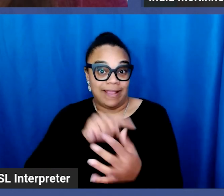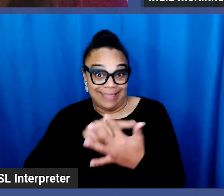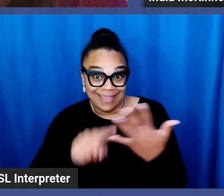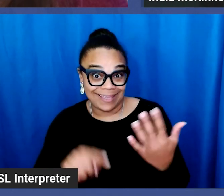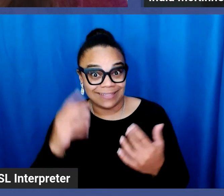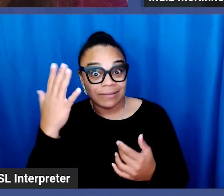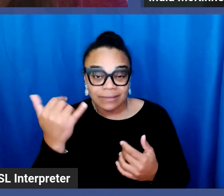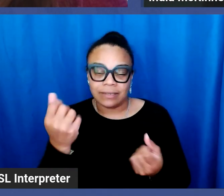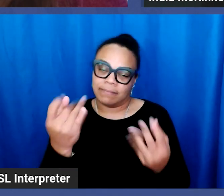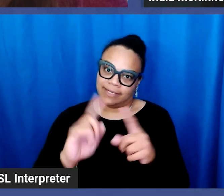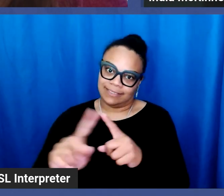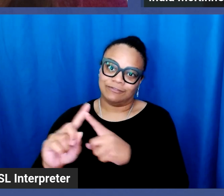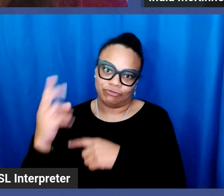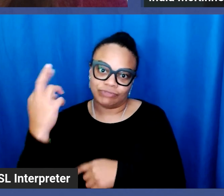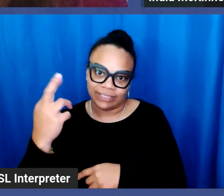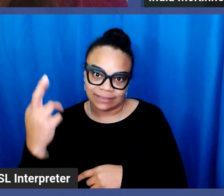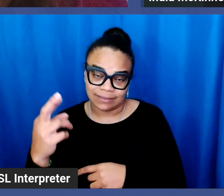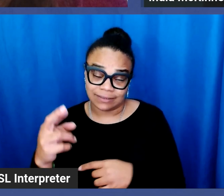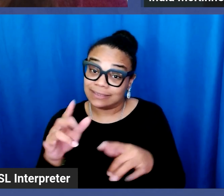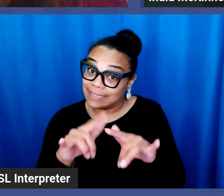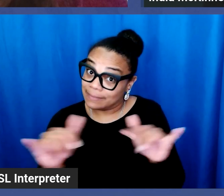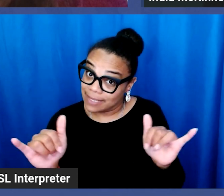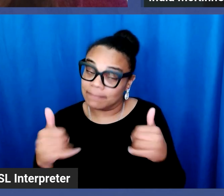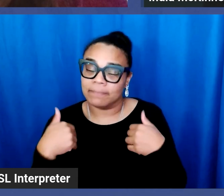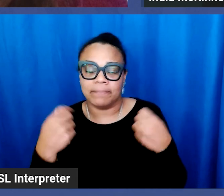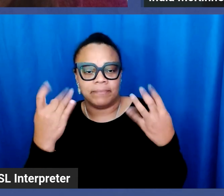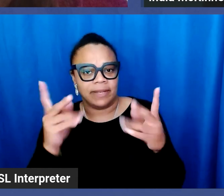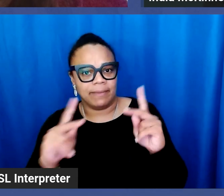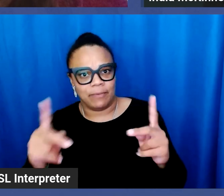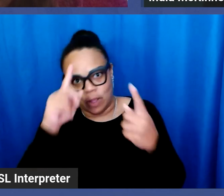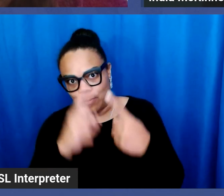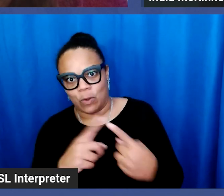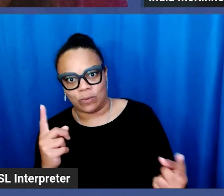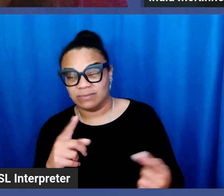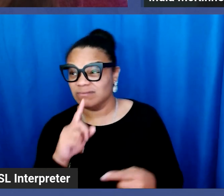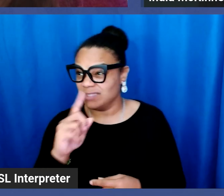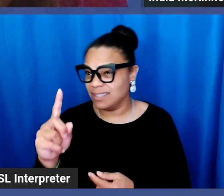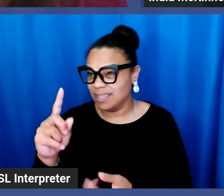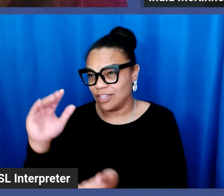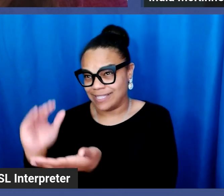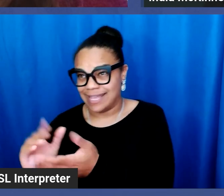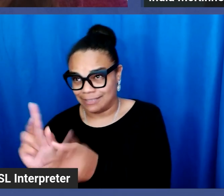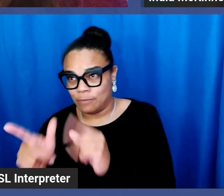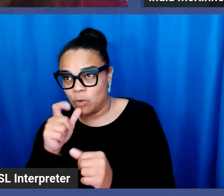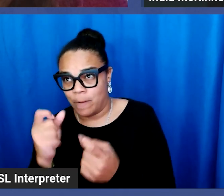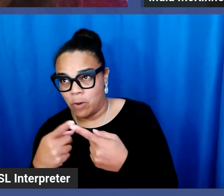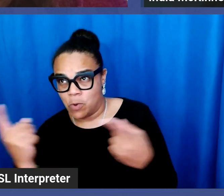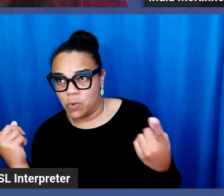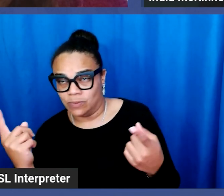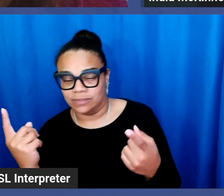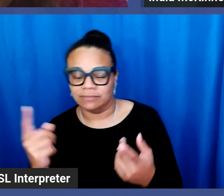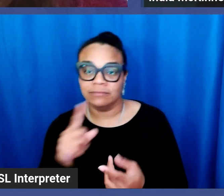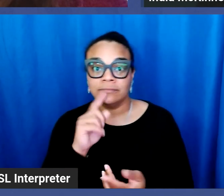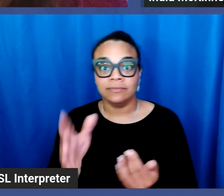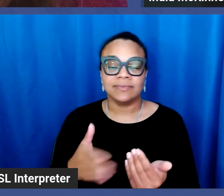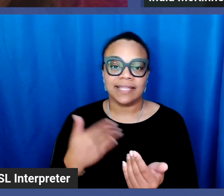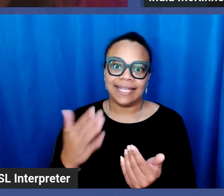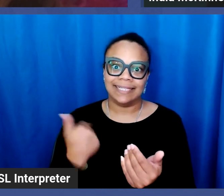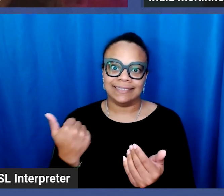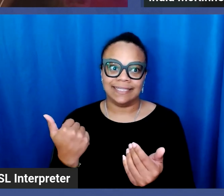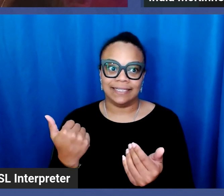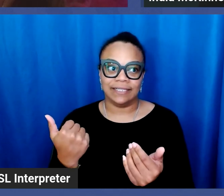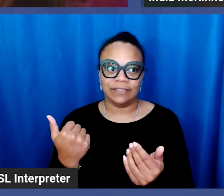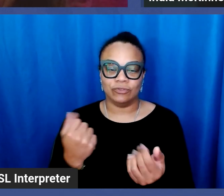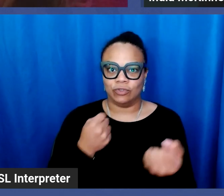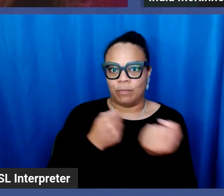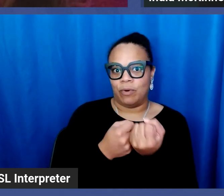And there's a lot of people who oppose them for various different reasons. There's actually fewer people who oppose. It's very easy to get behind